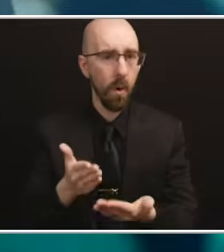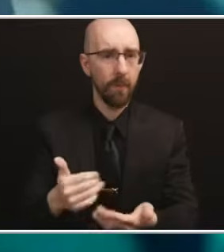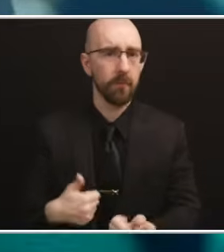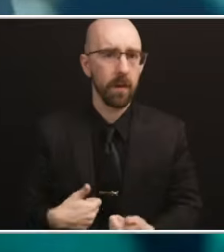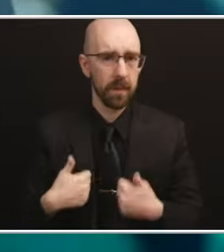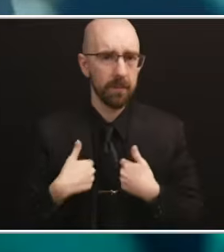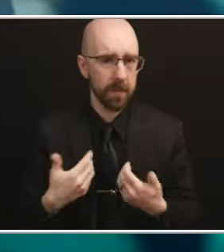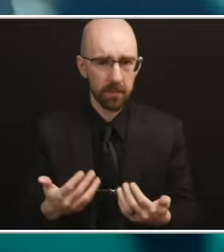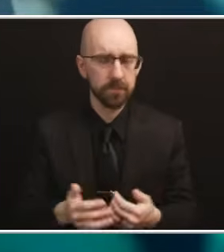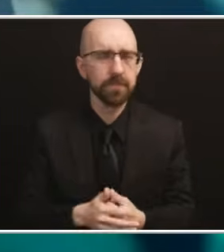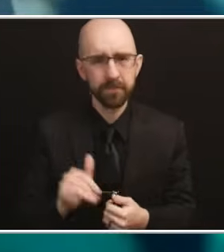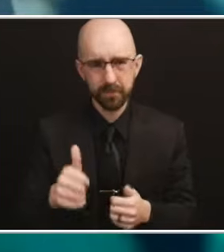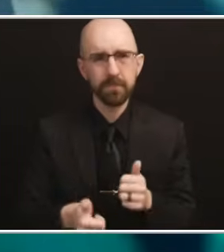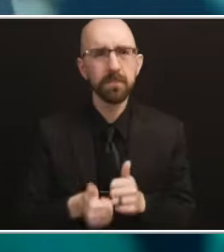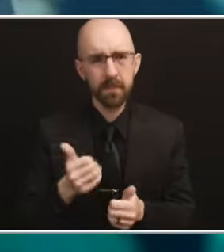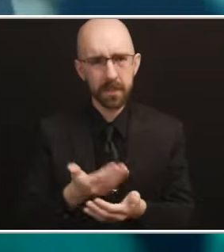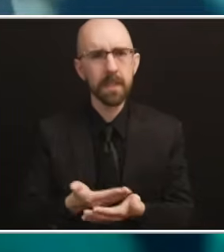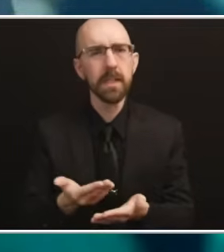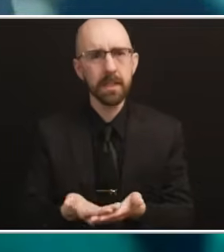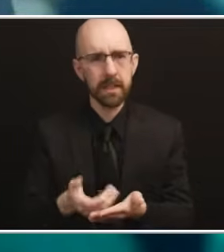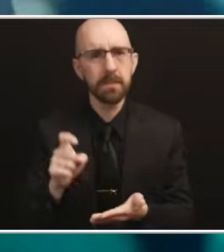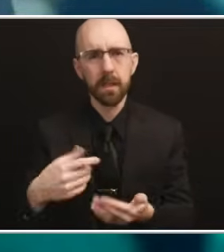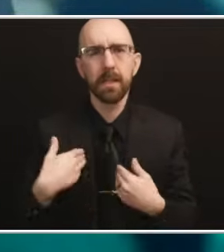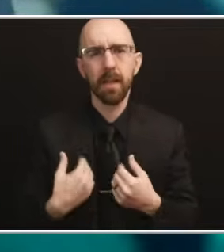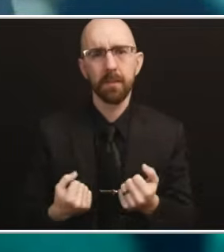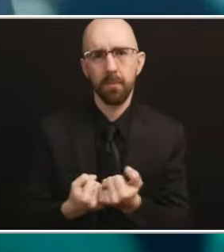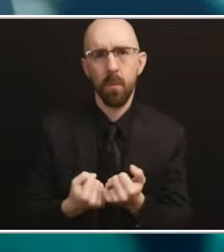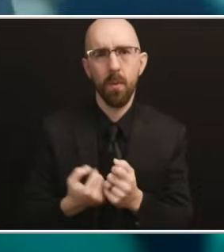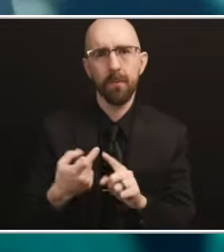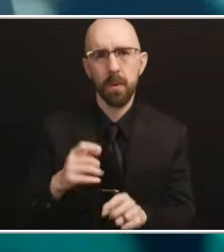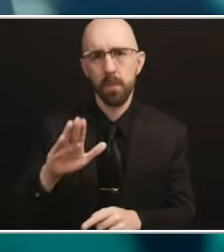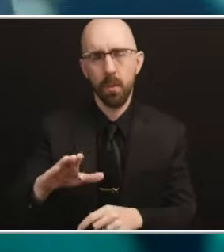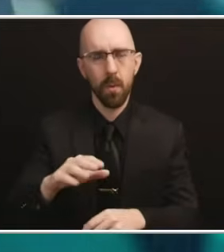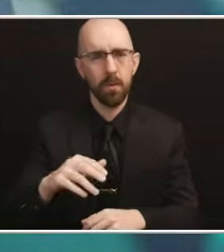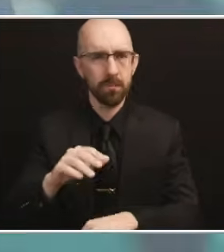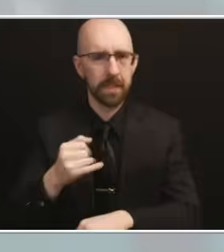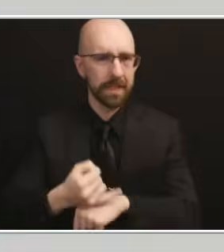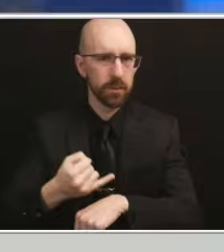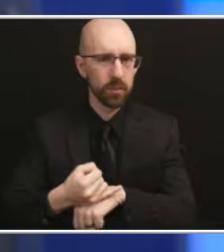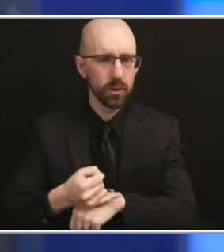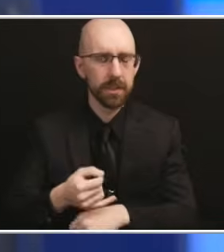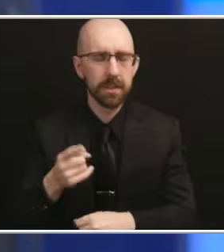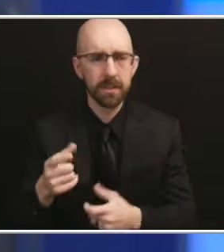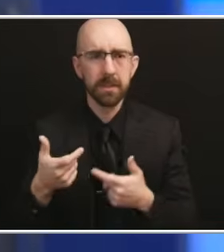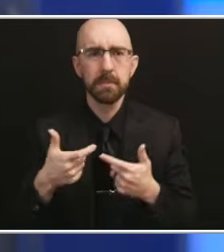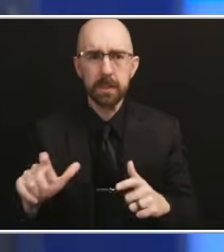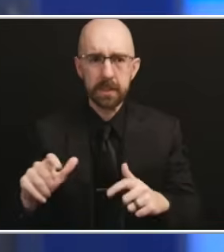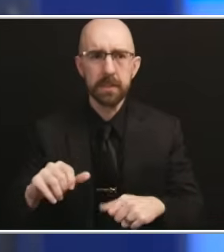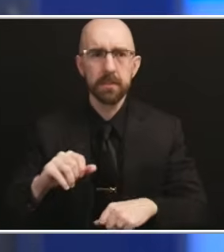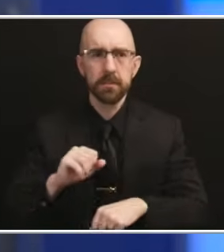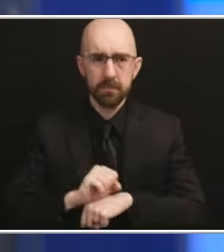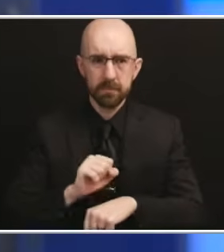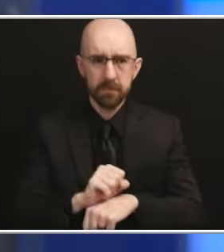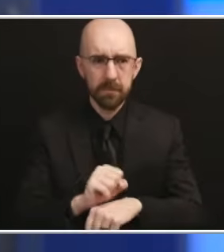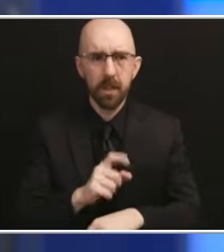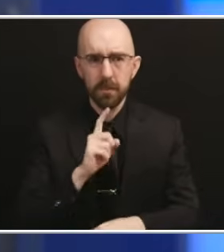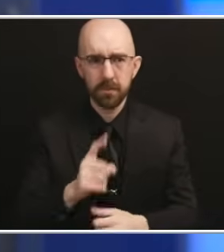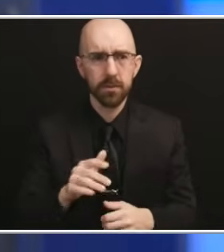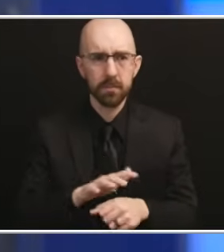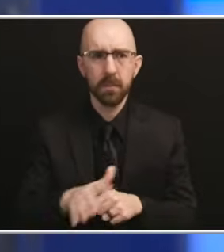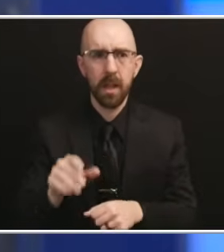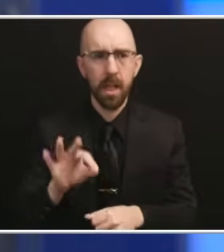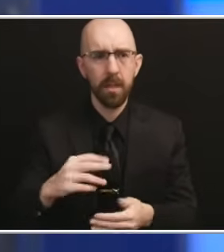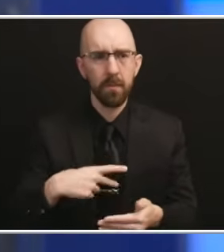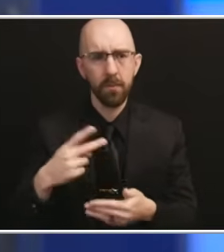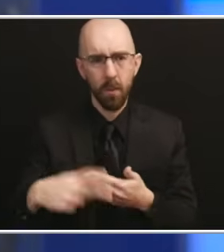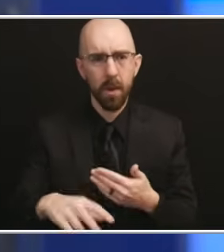the main thing, is you got to have support from your institution, and it's a large undertaking. I'm sure there are plenty of programs that